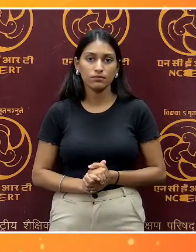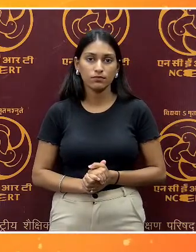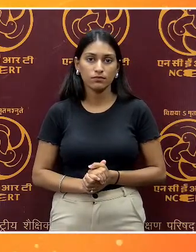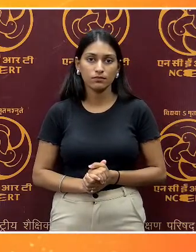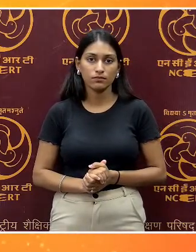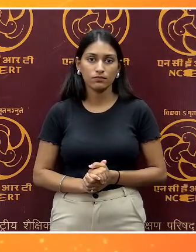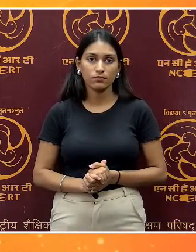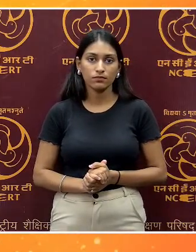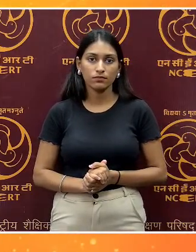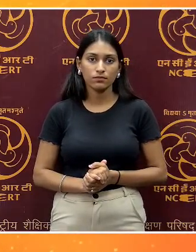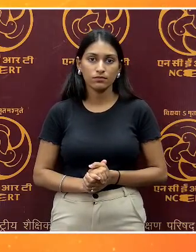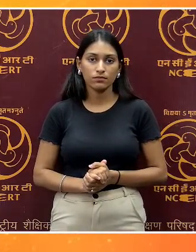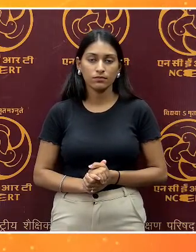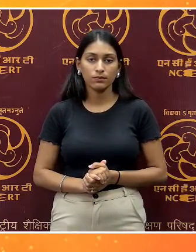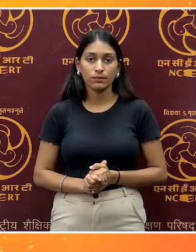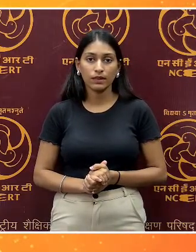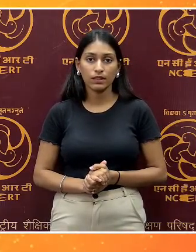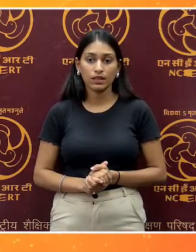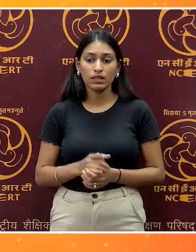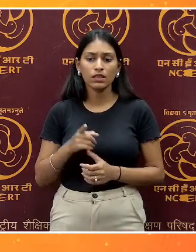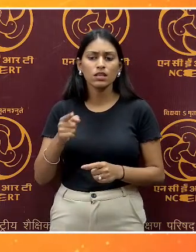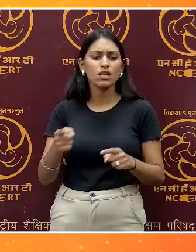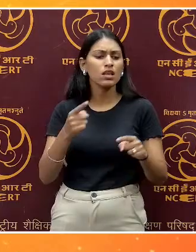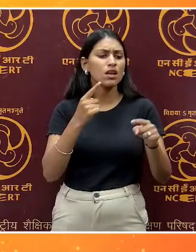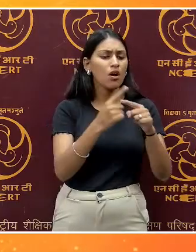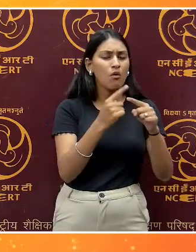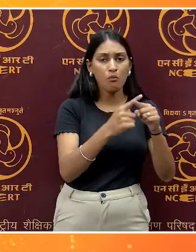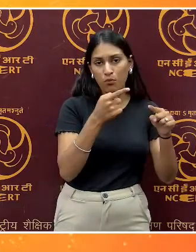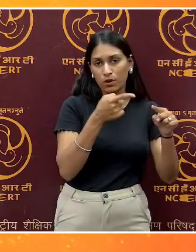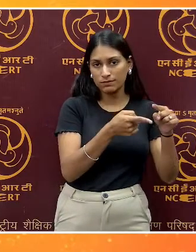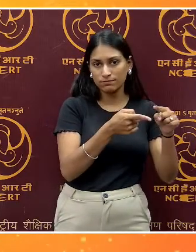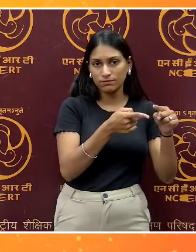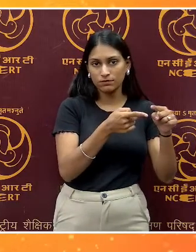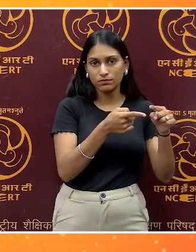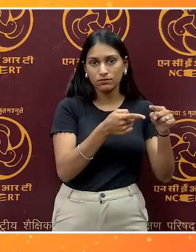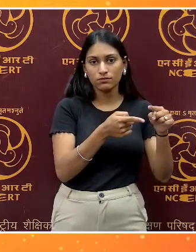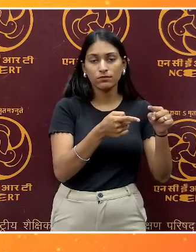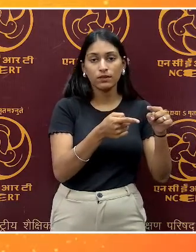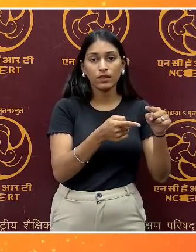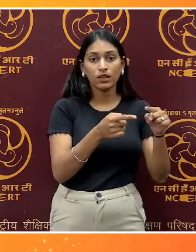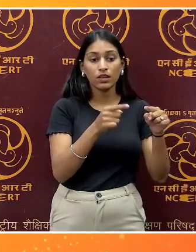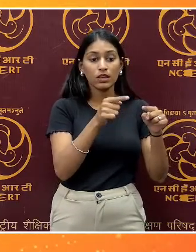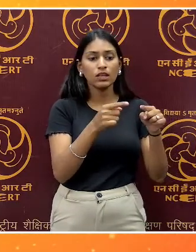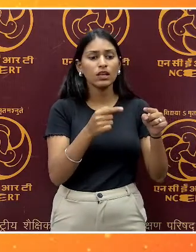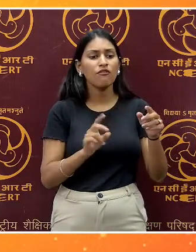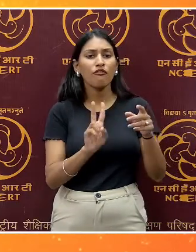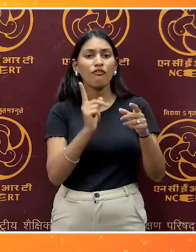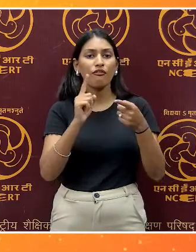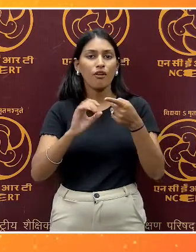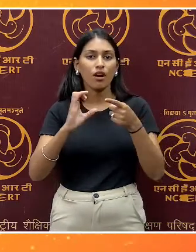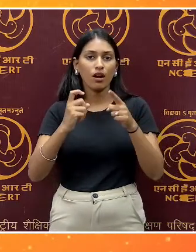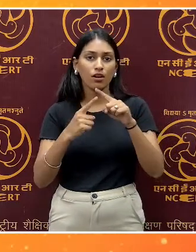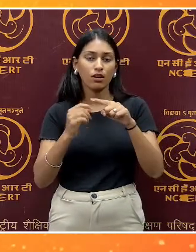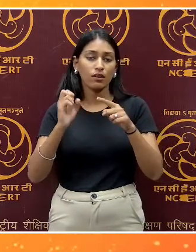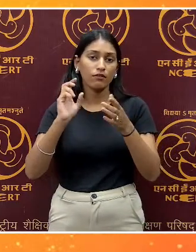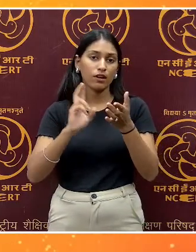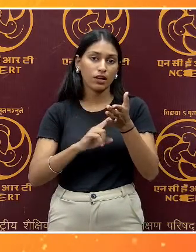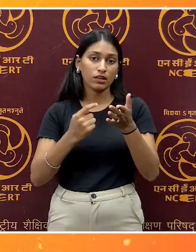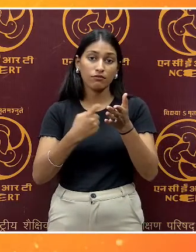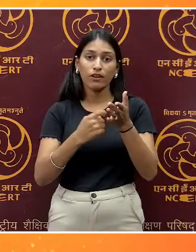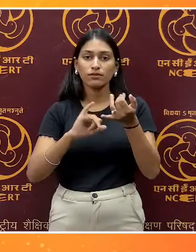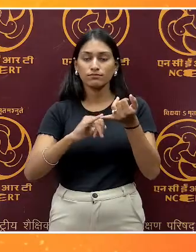See here, the sign is positive, you are adding the vectors, but magnitudes have to